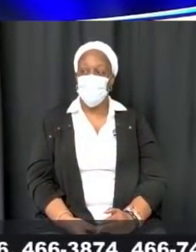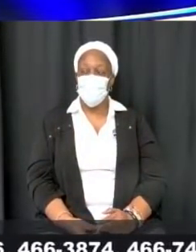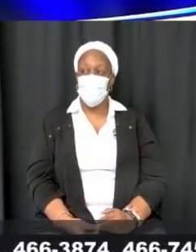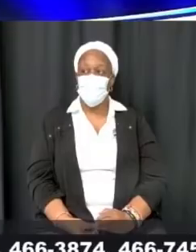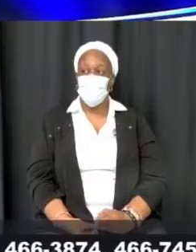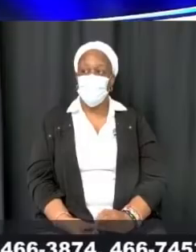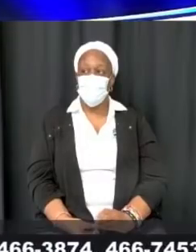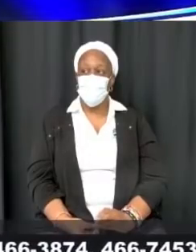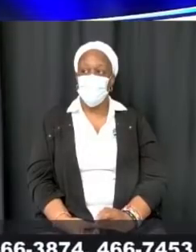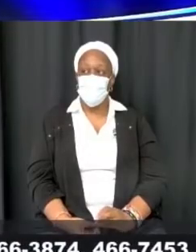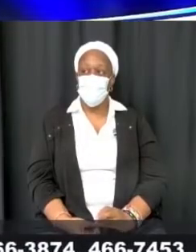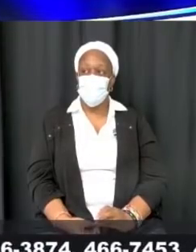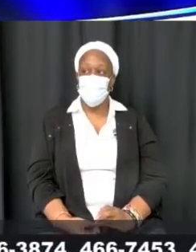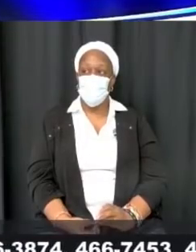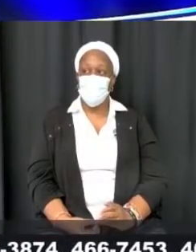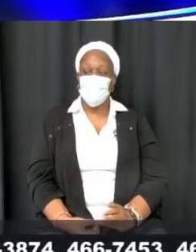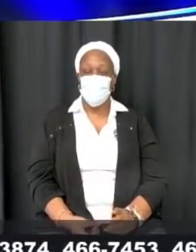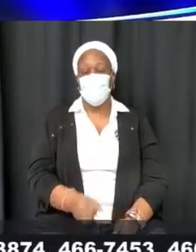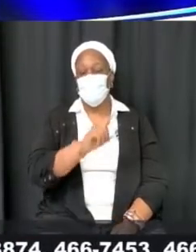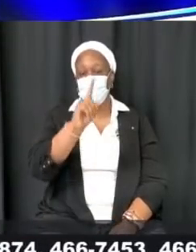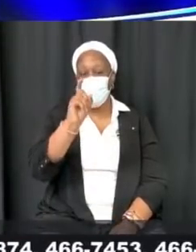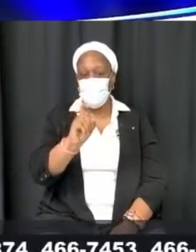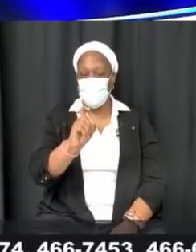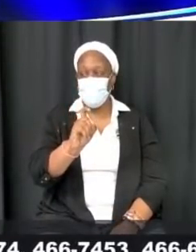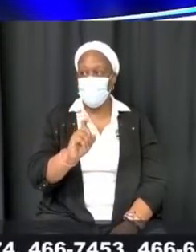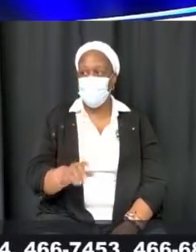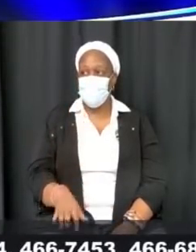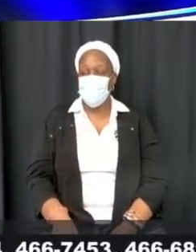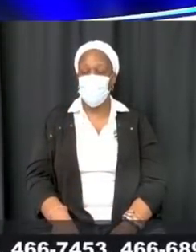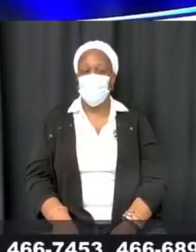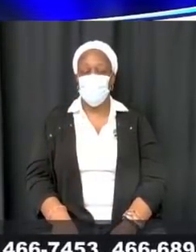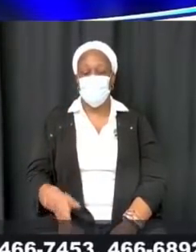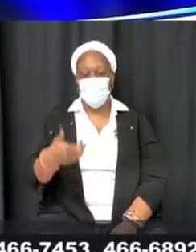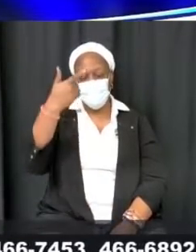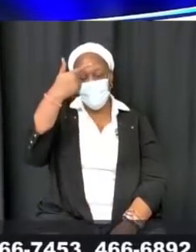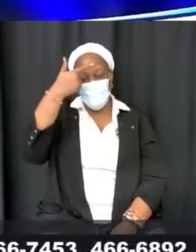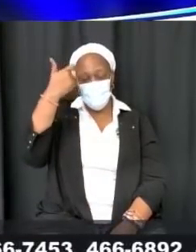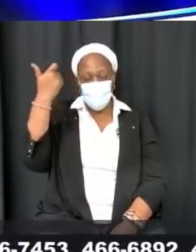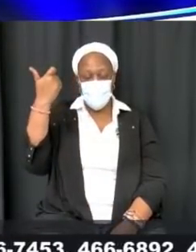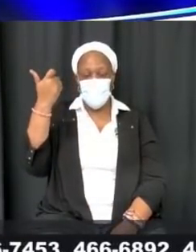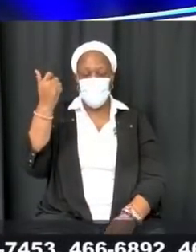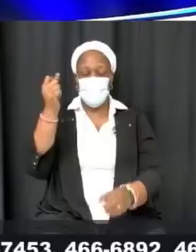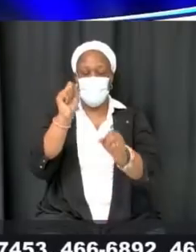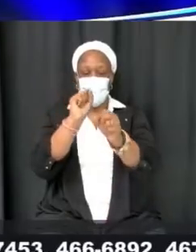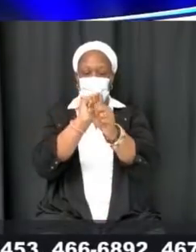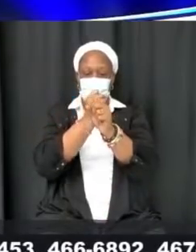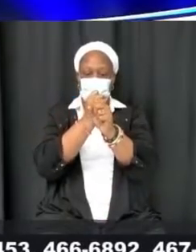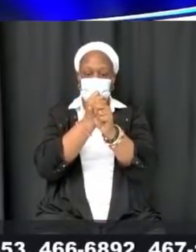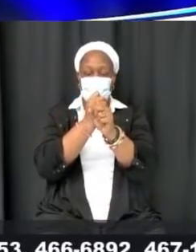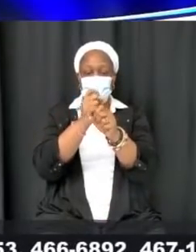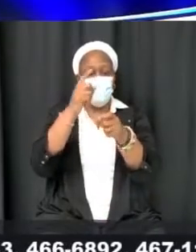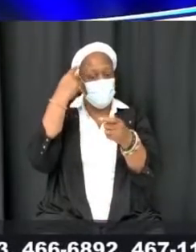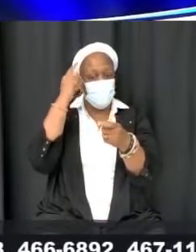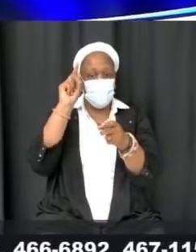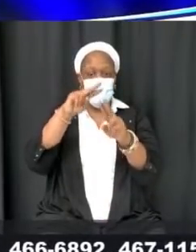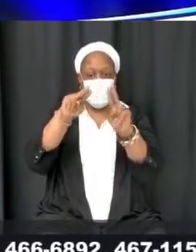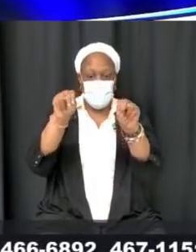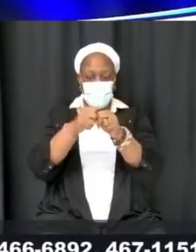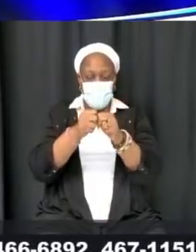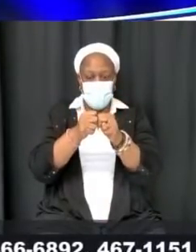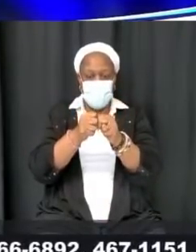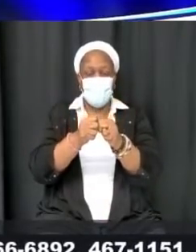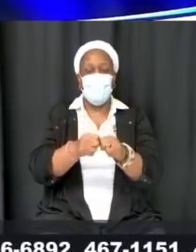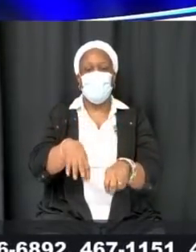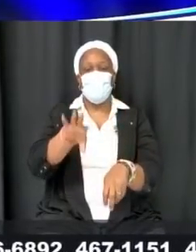Bajan in Nevis. Owing to the lockdown, which comes into effect on Saturday as